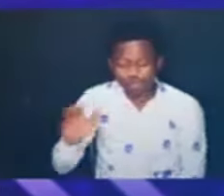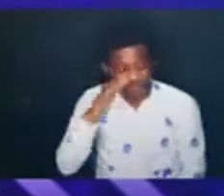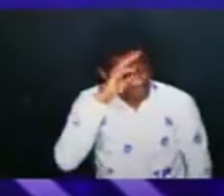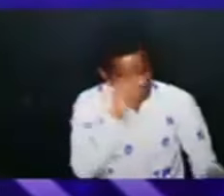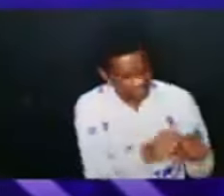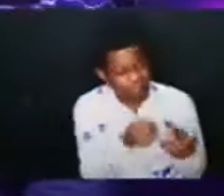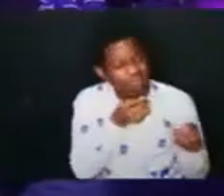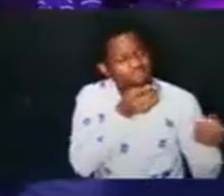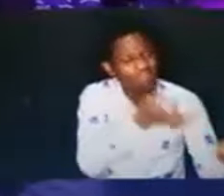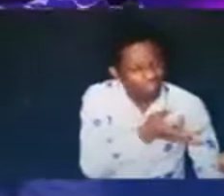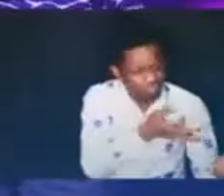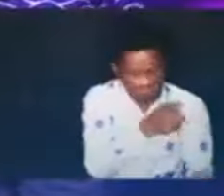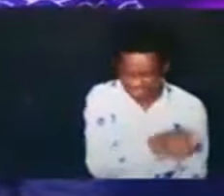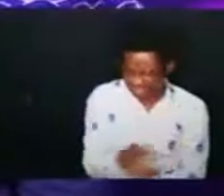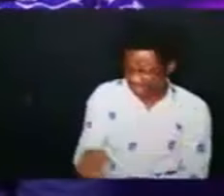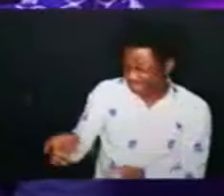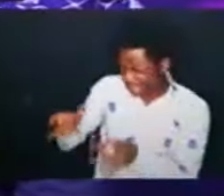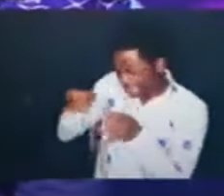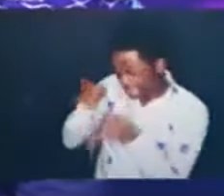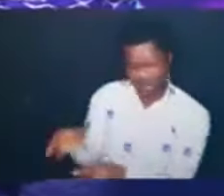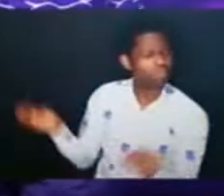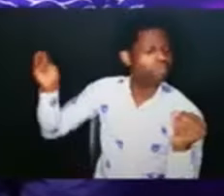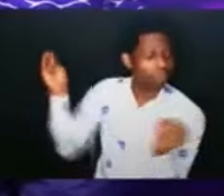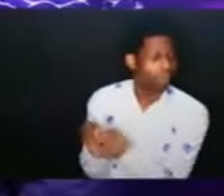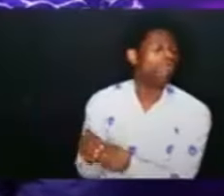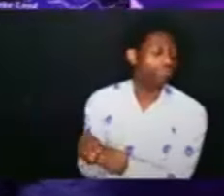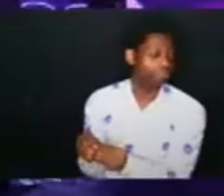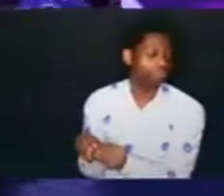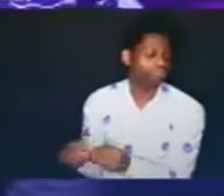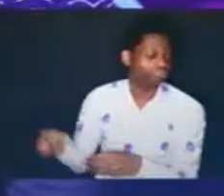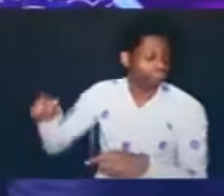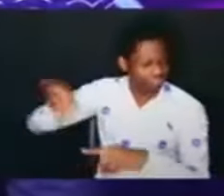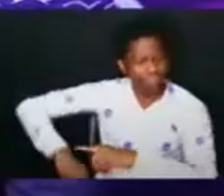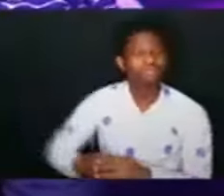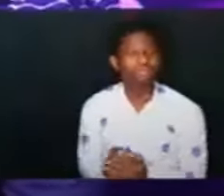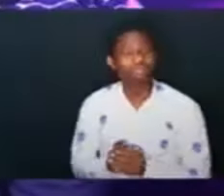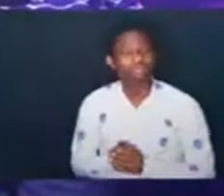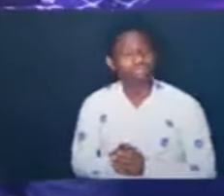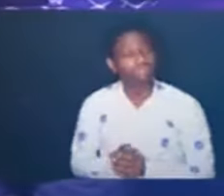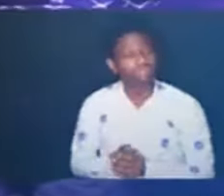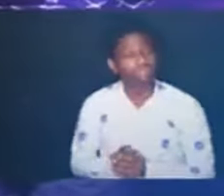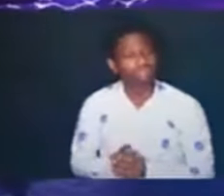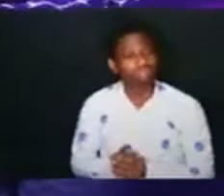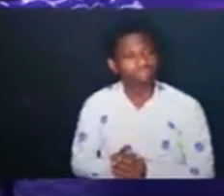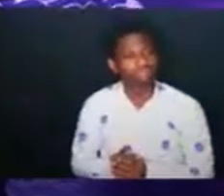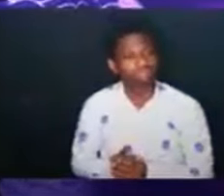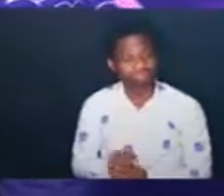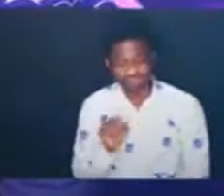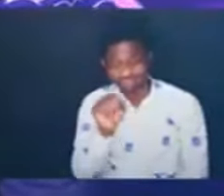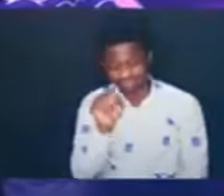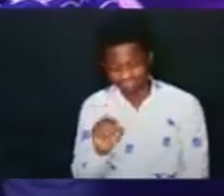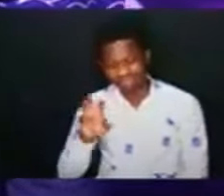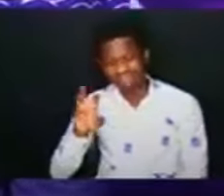all the more. Joseph so die na bra or catch the new animal, what tane no sene caneno. Verse